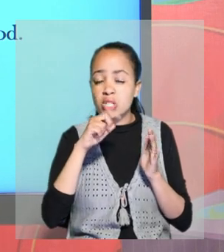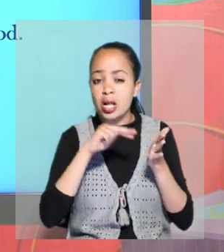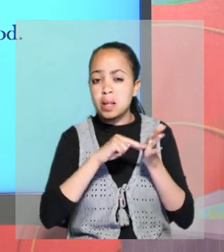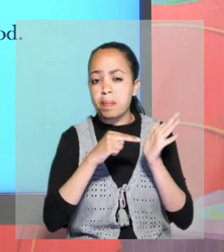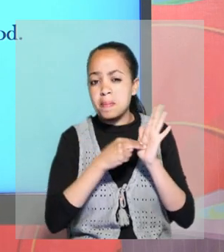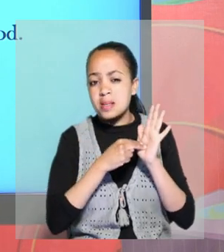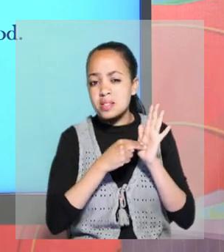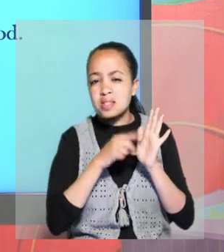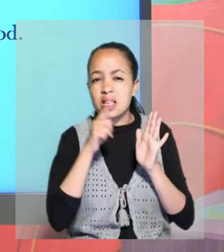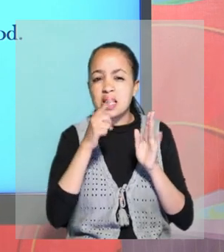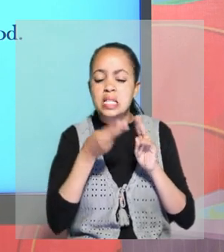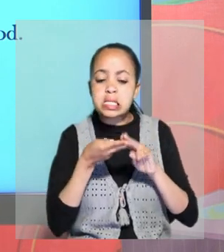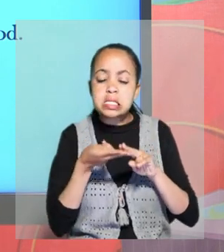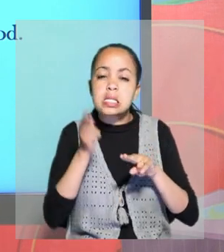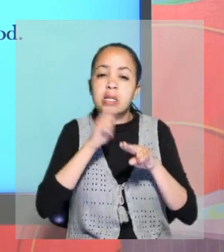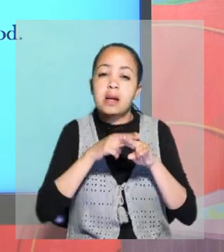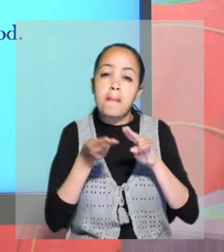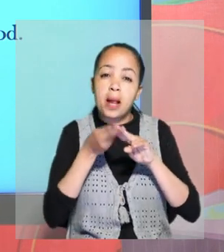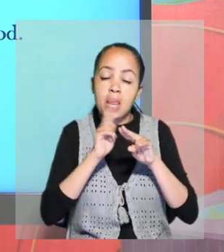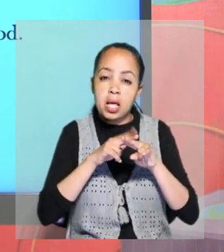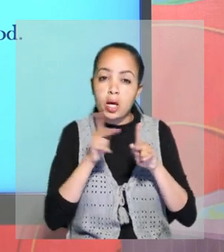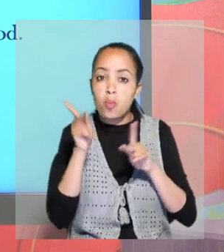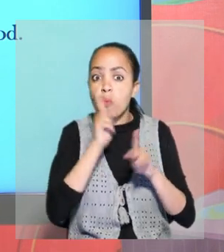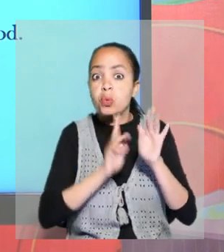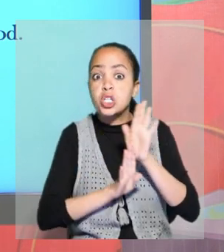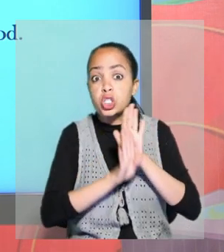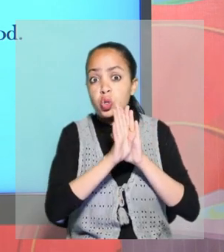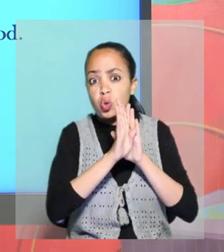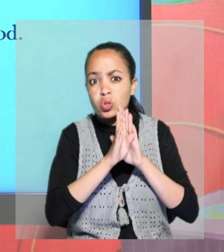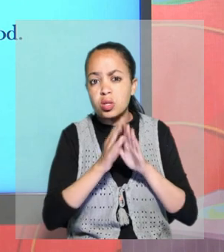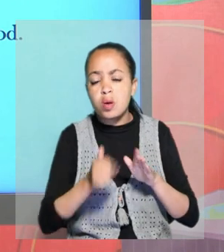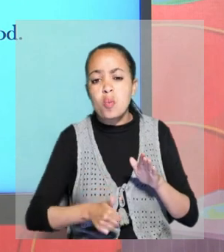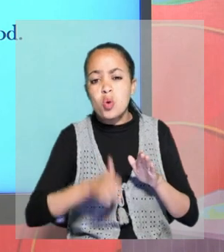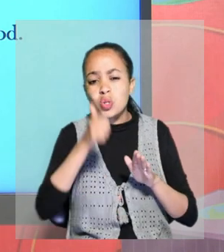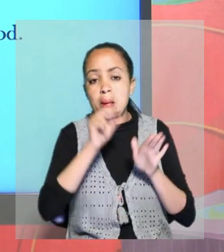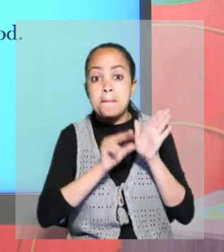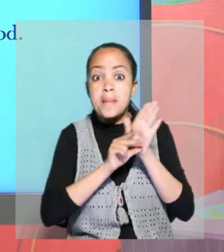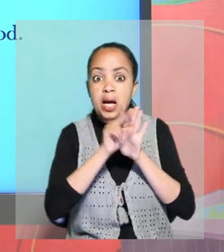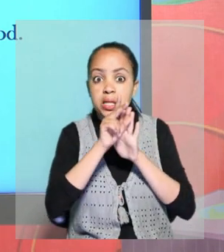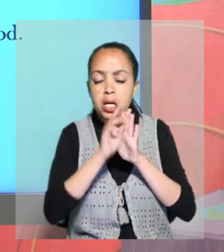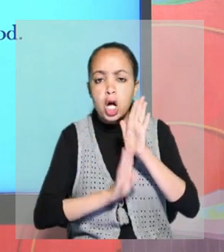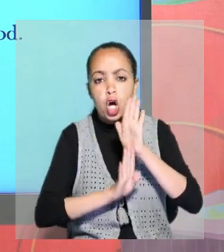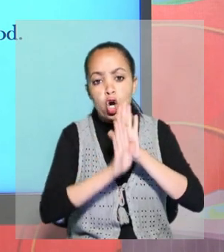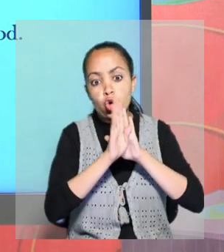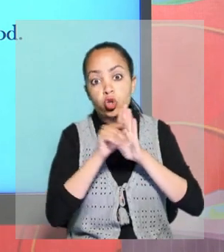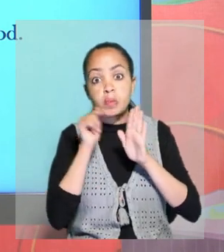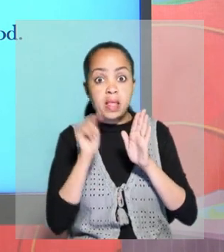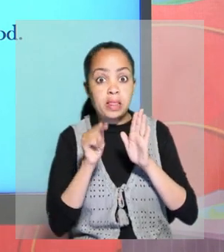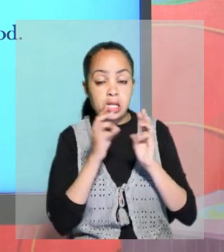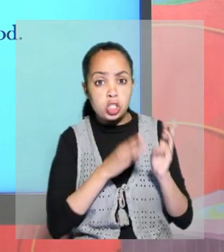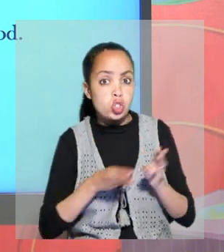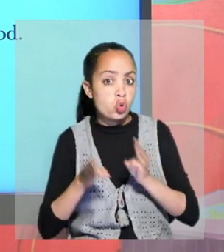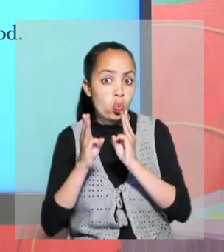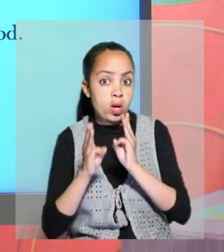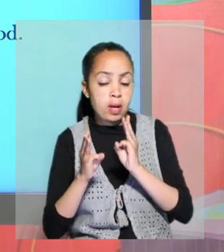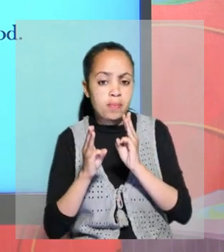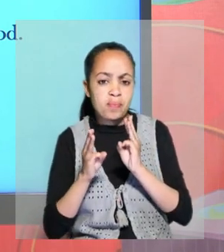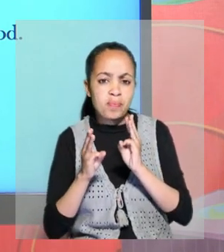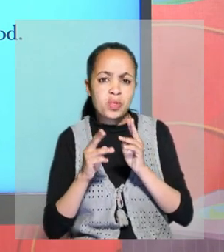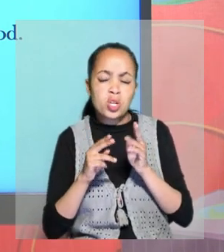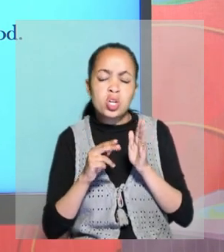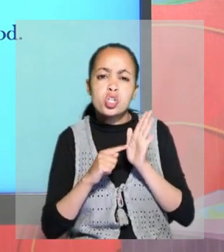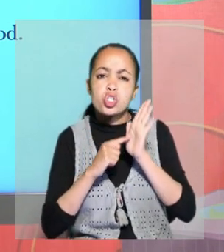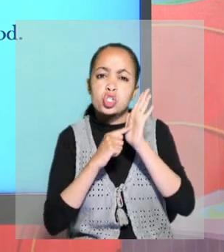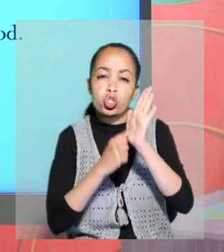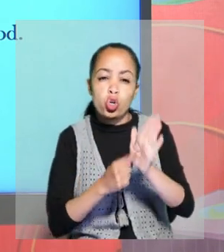it means a doubling population growth. Mostly bacteria can be grow by this manner,